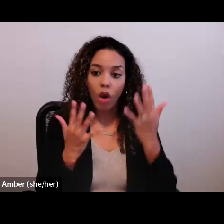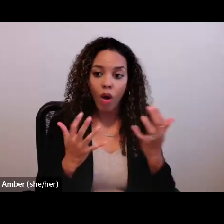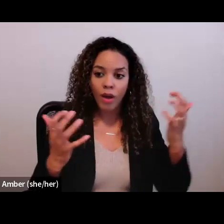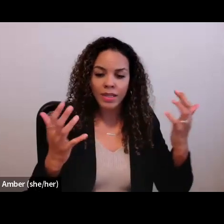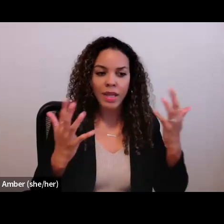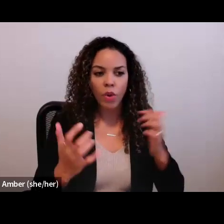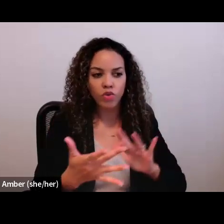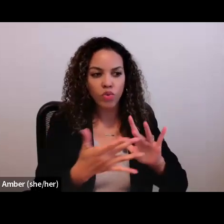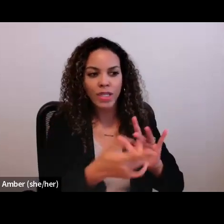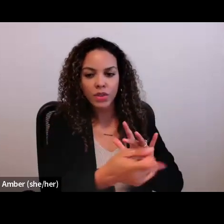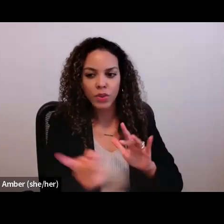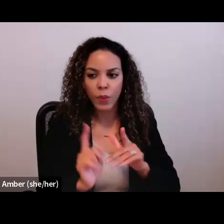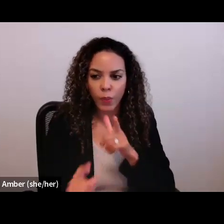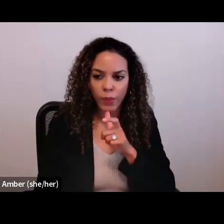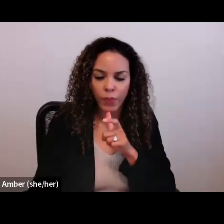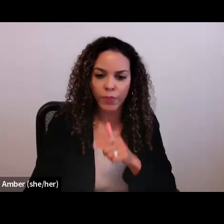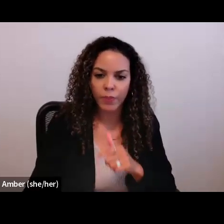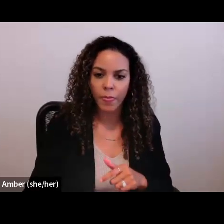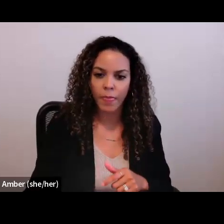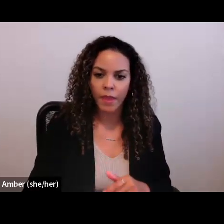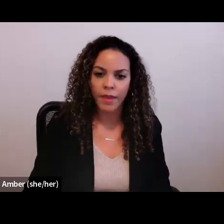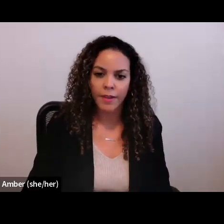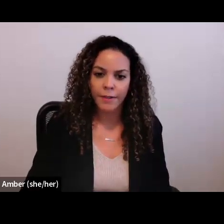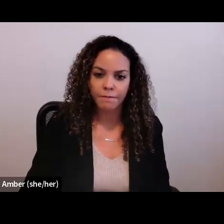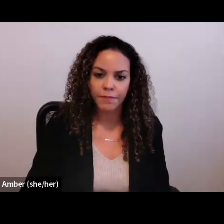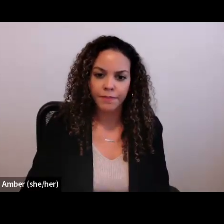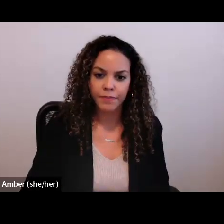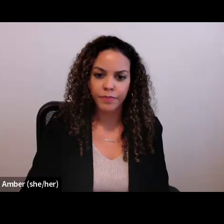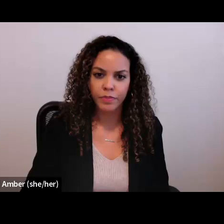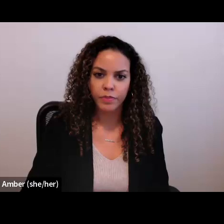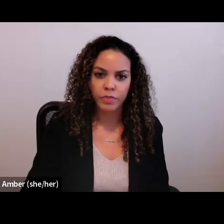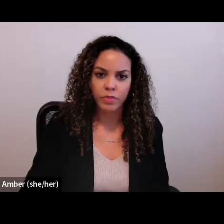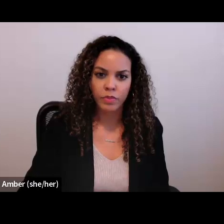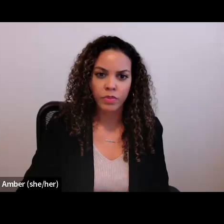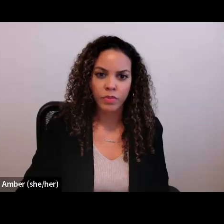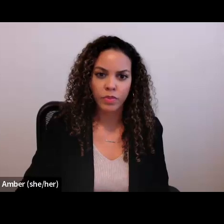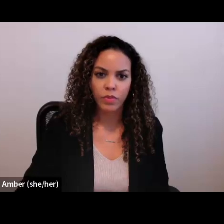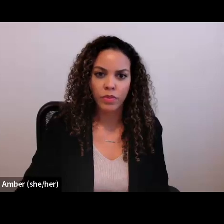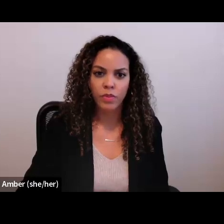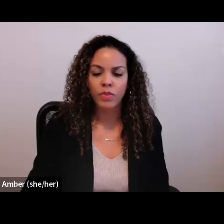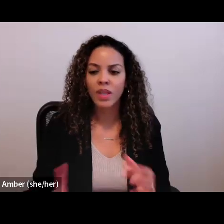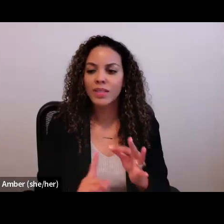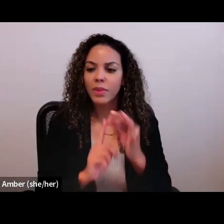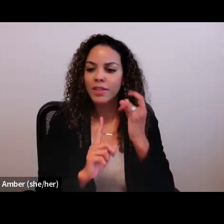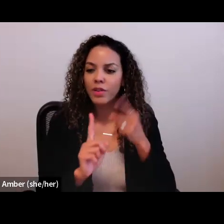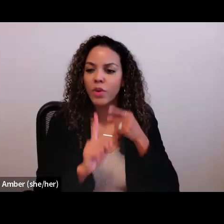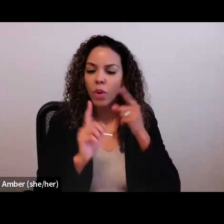reach, especially if you're trying to advance research in the area of diversity, equity, and inclusion.